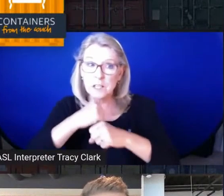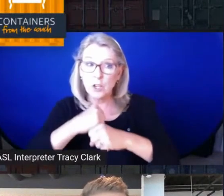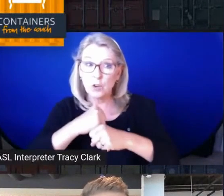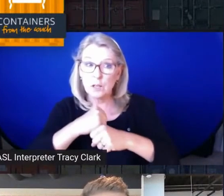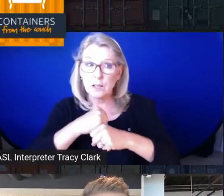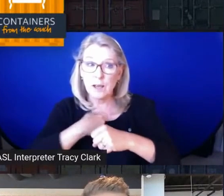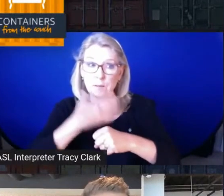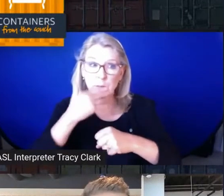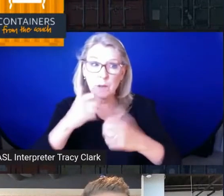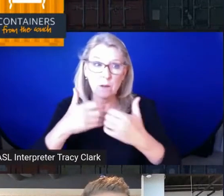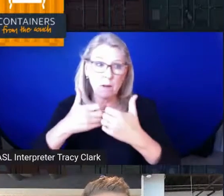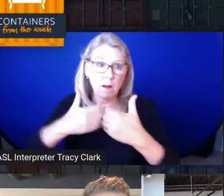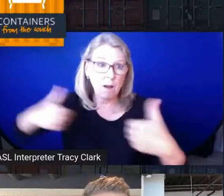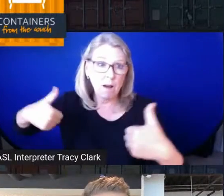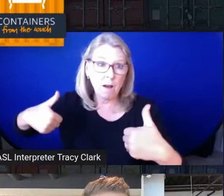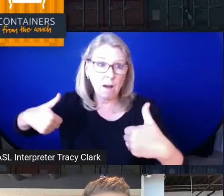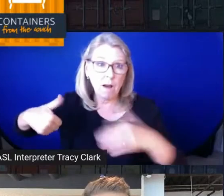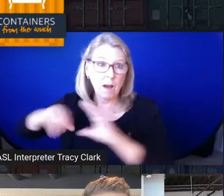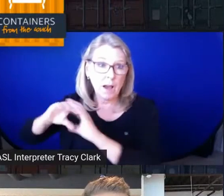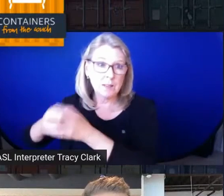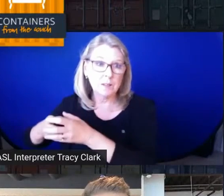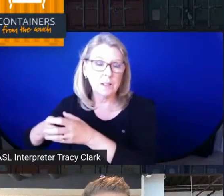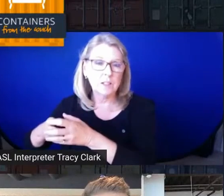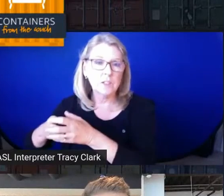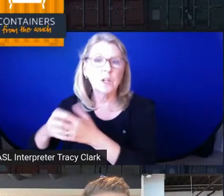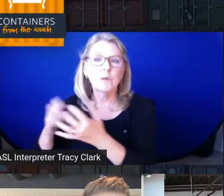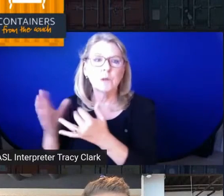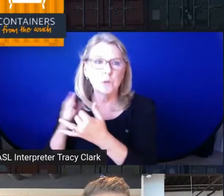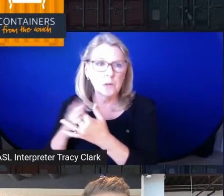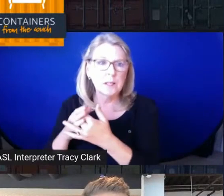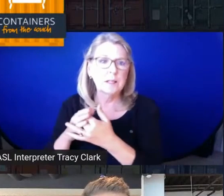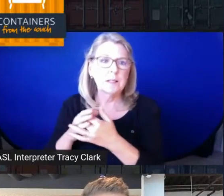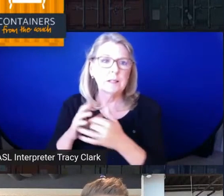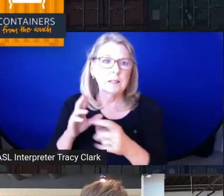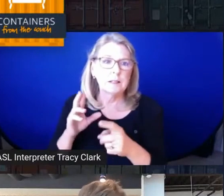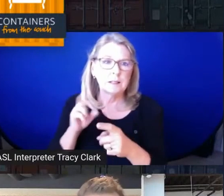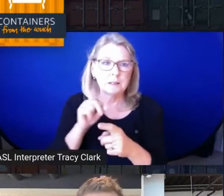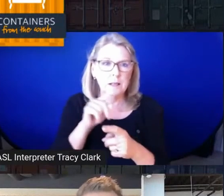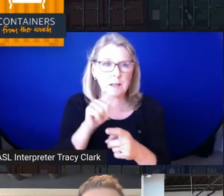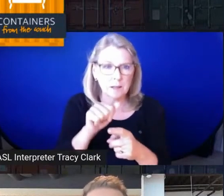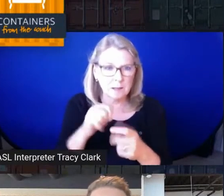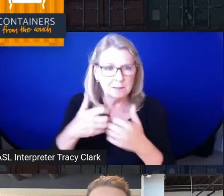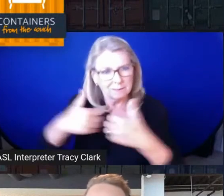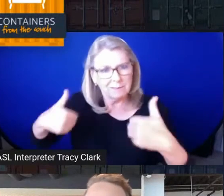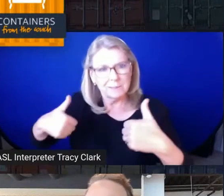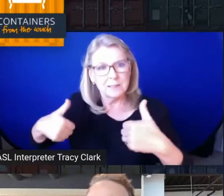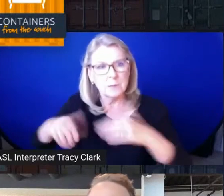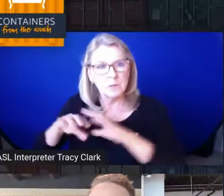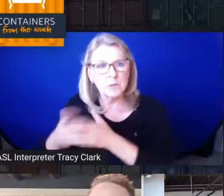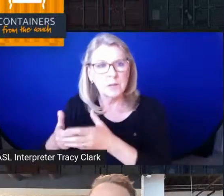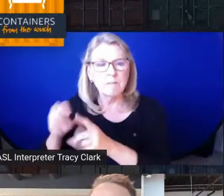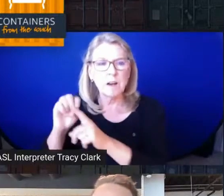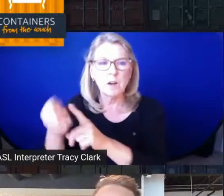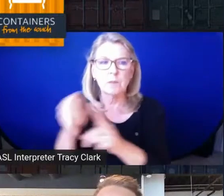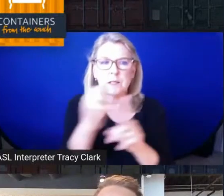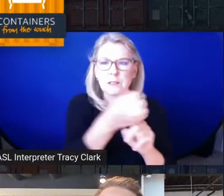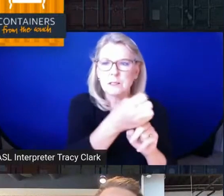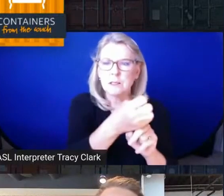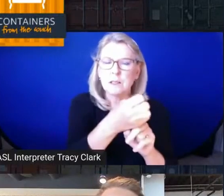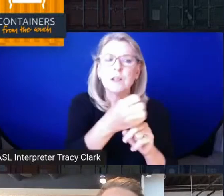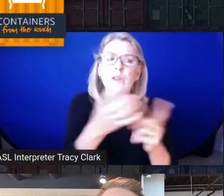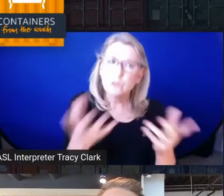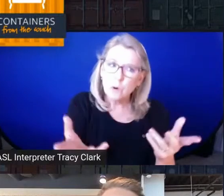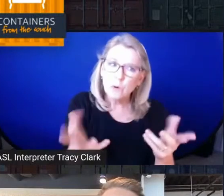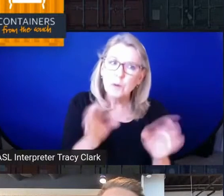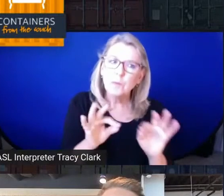between you know, data sovereignty environments or what have you. I think that what's important is that you kind of just begin by defining like